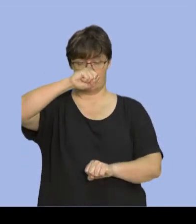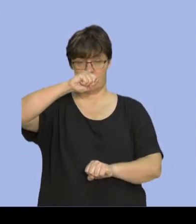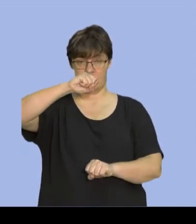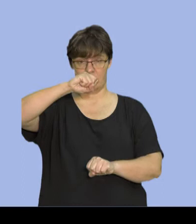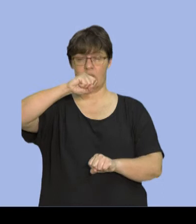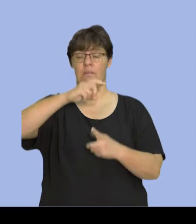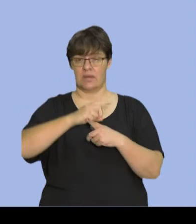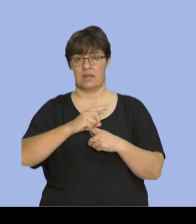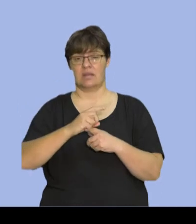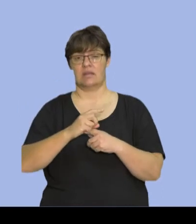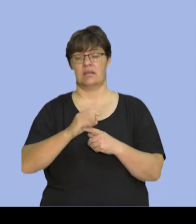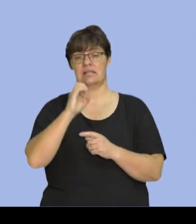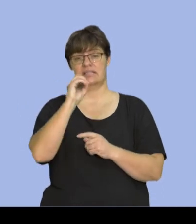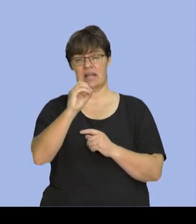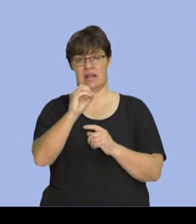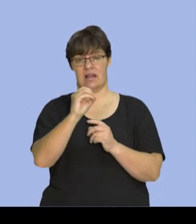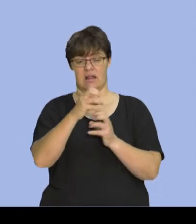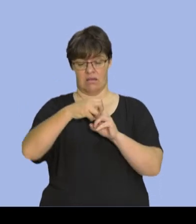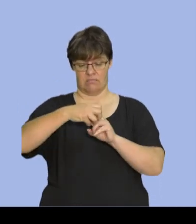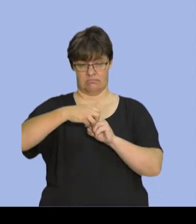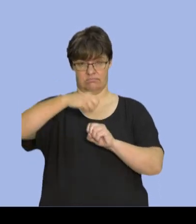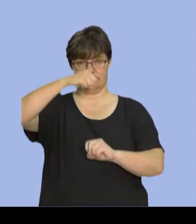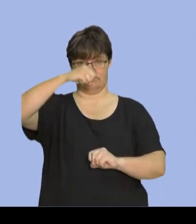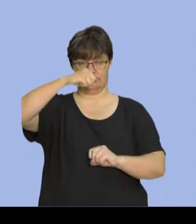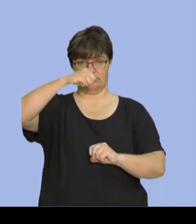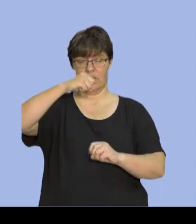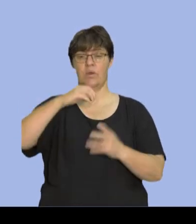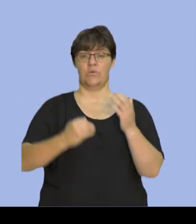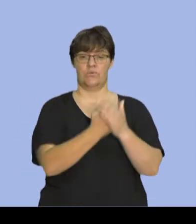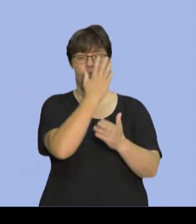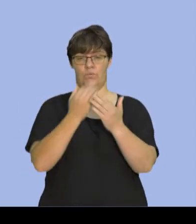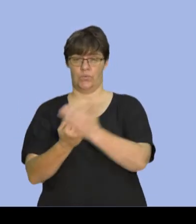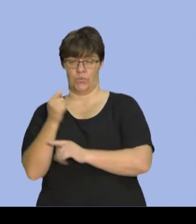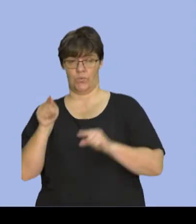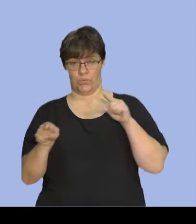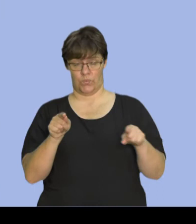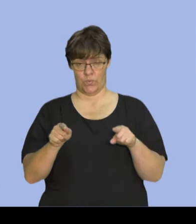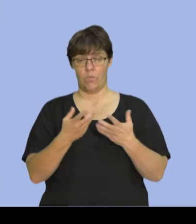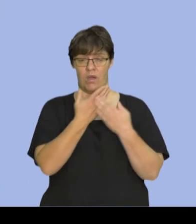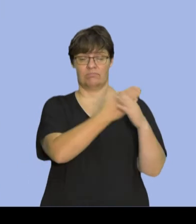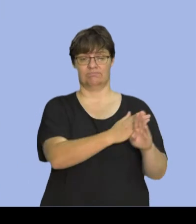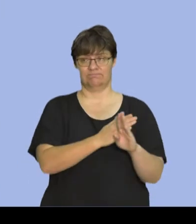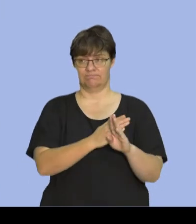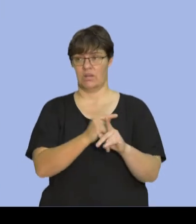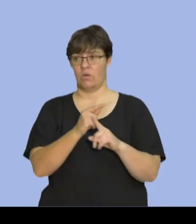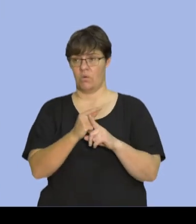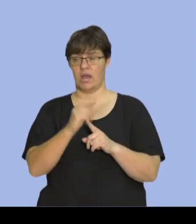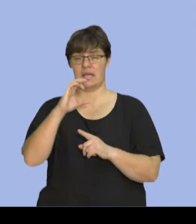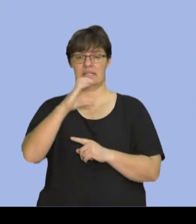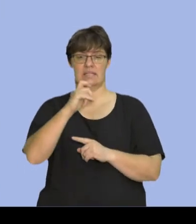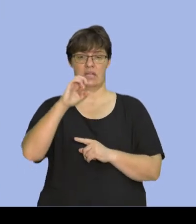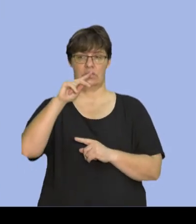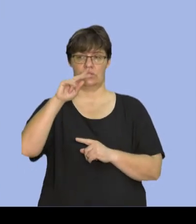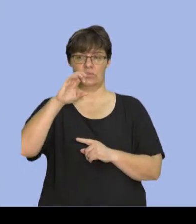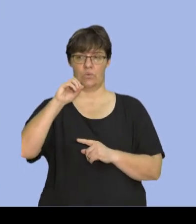in a cell that now separates, forming two new cells by the constriction of the cytoplasm. And